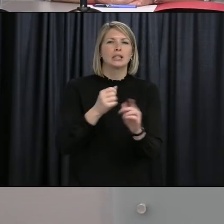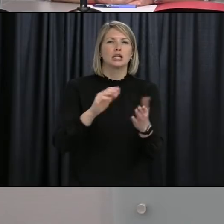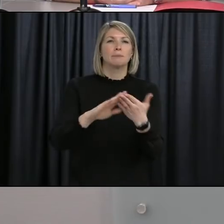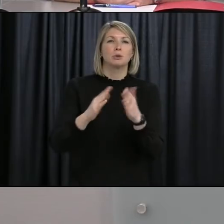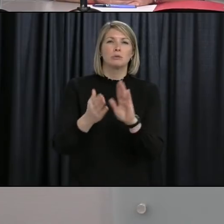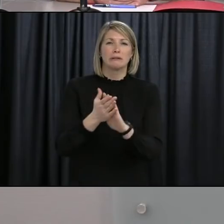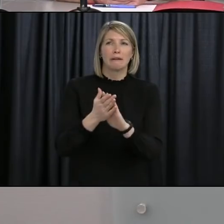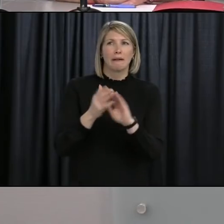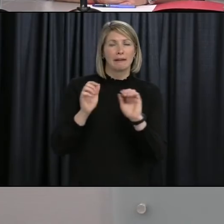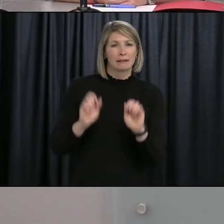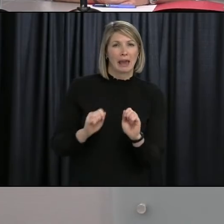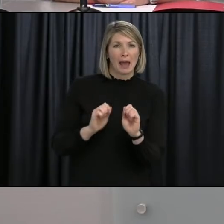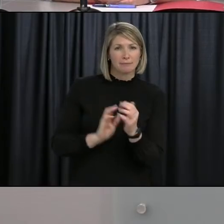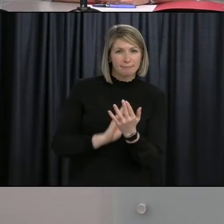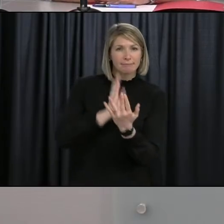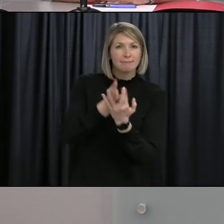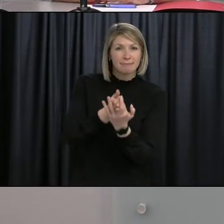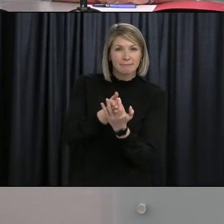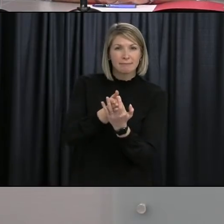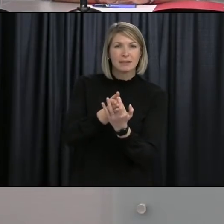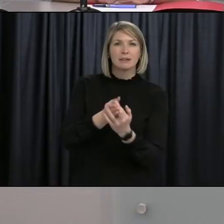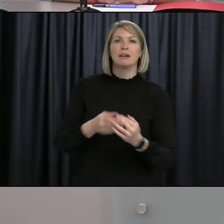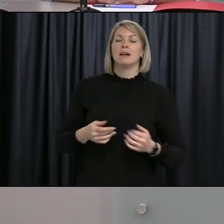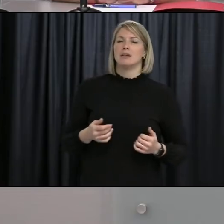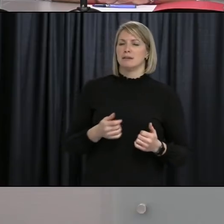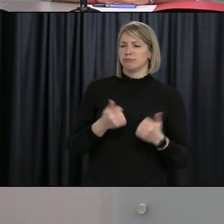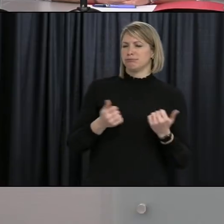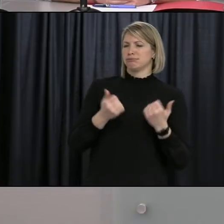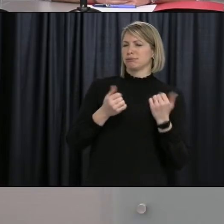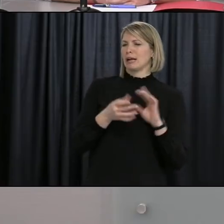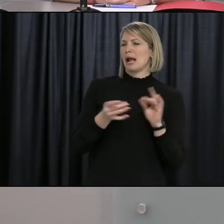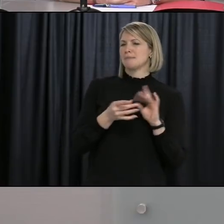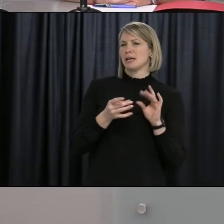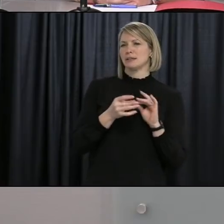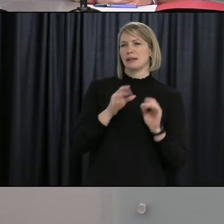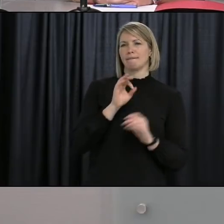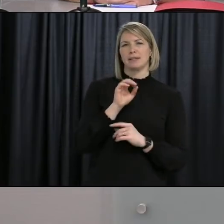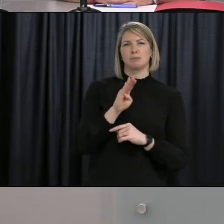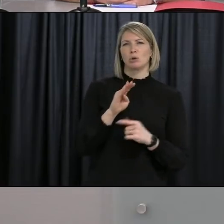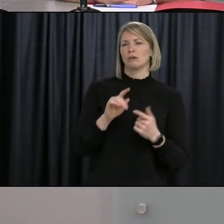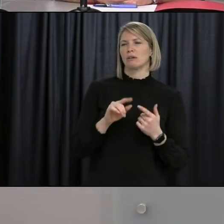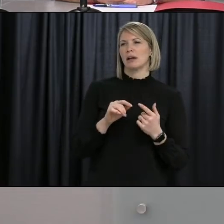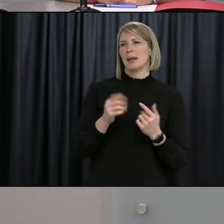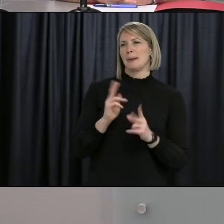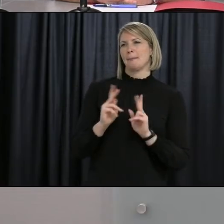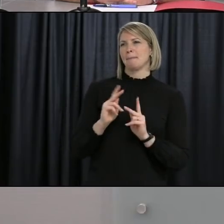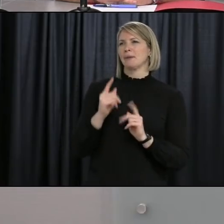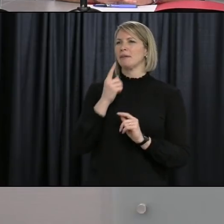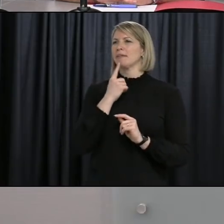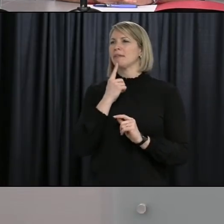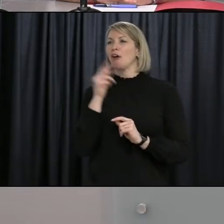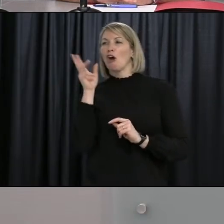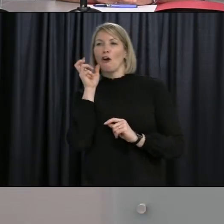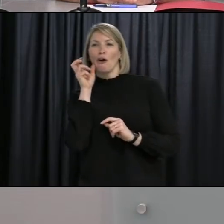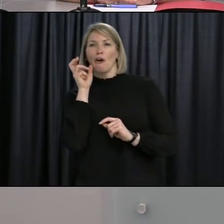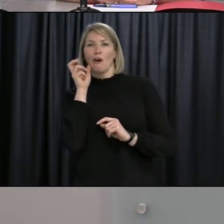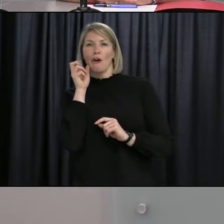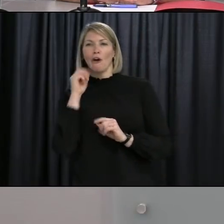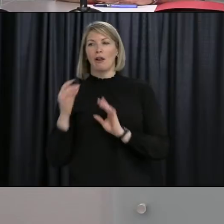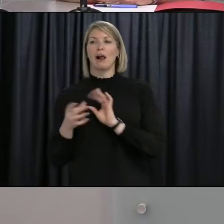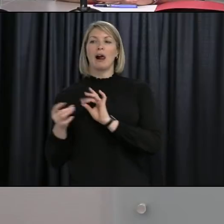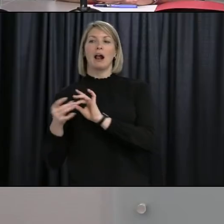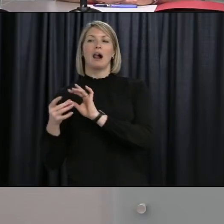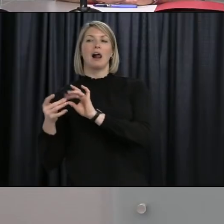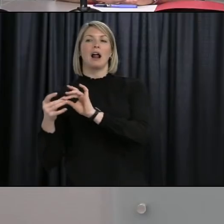Yes. People have been saying all kinds of things on social media. I have people telling me all the time, I heard from somebody who heard from somebody who heard